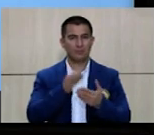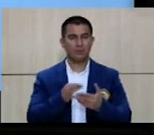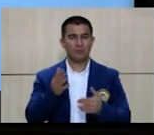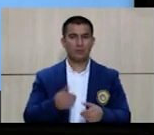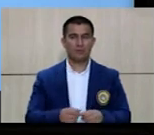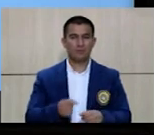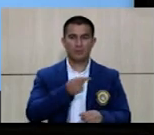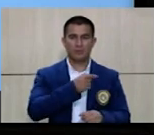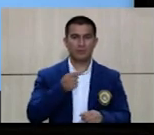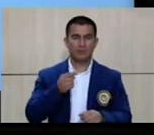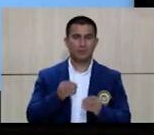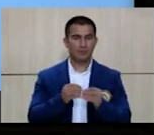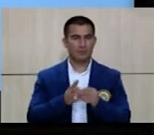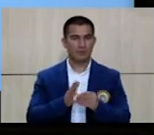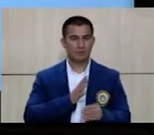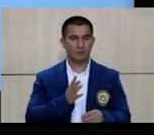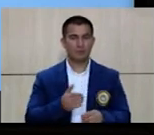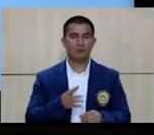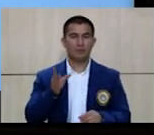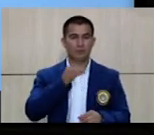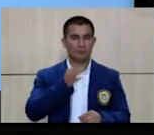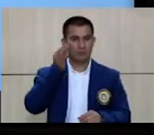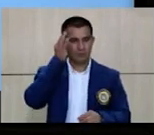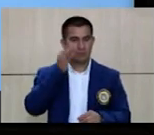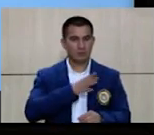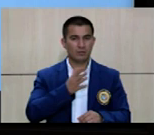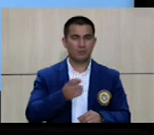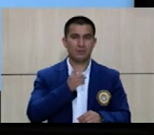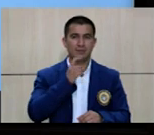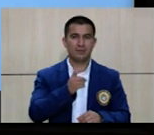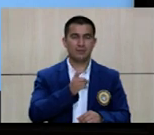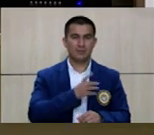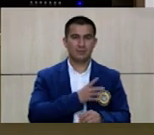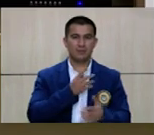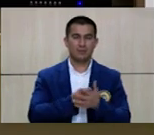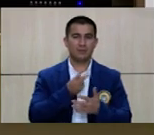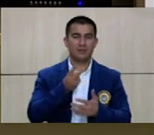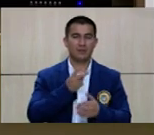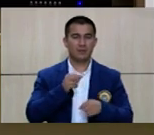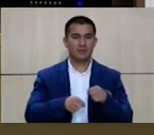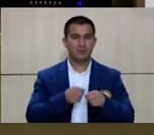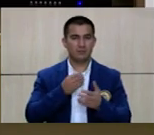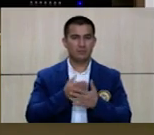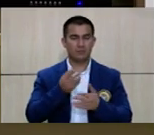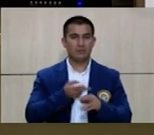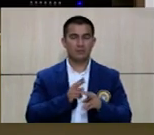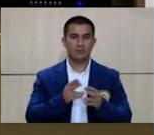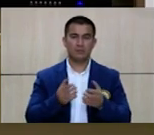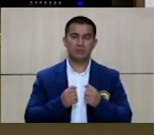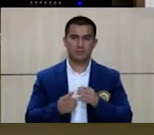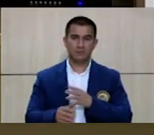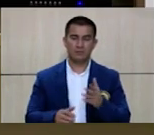javobimiz -15 idi. Yodingizda bo'lsa, biz x deb ikkinchi velosipedchining tezligini qabul qilgan